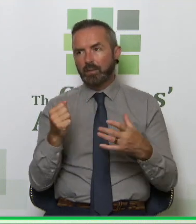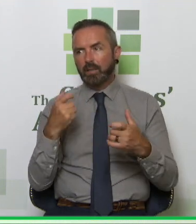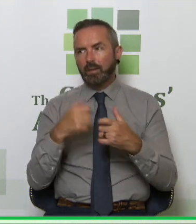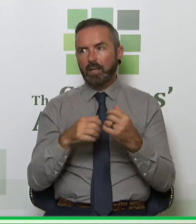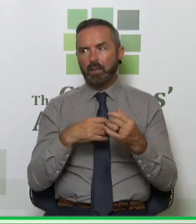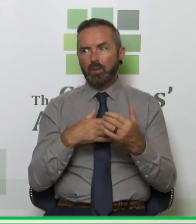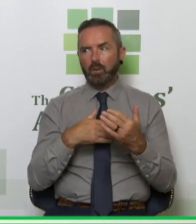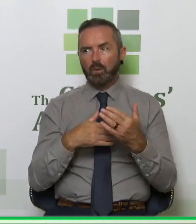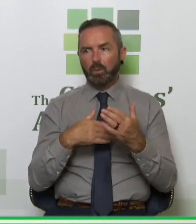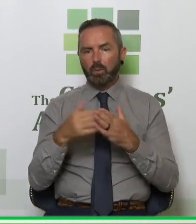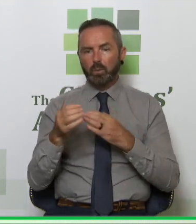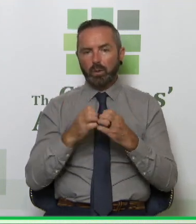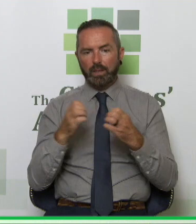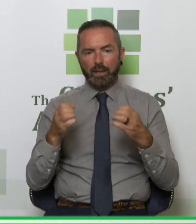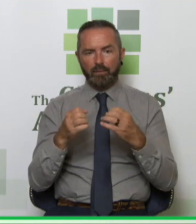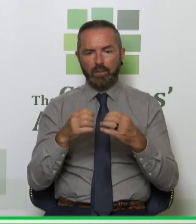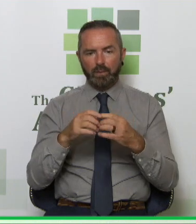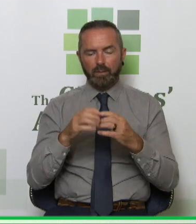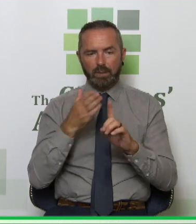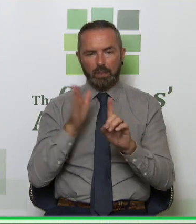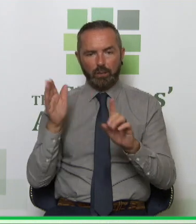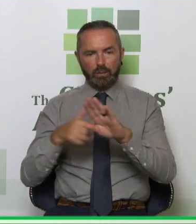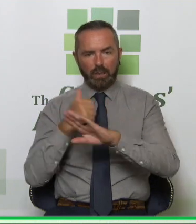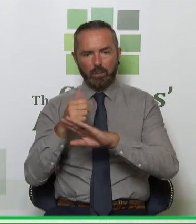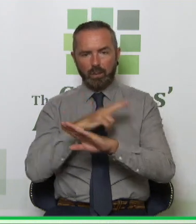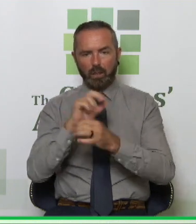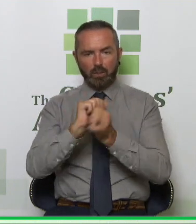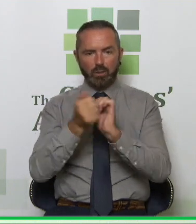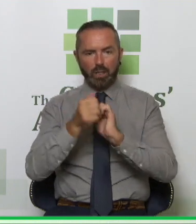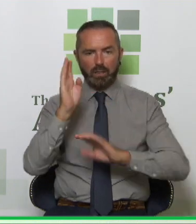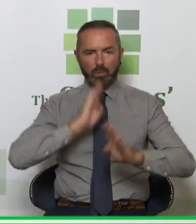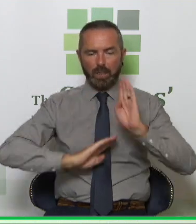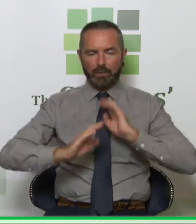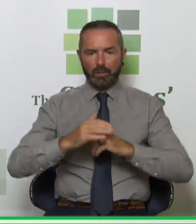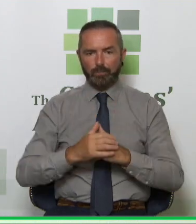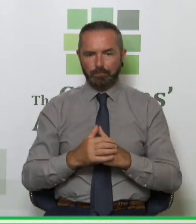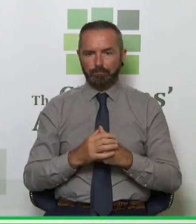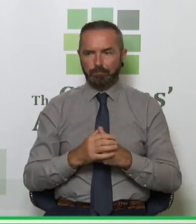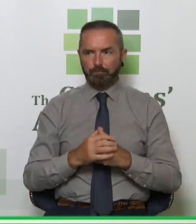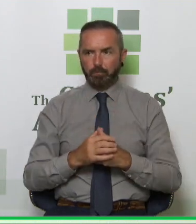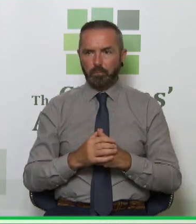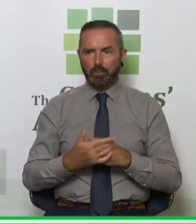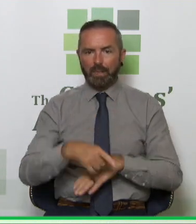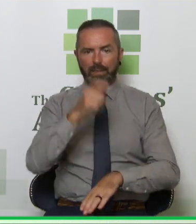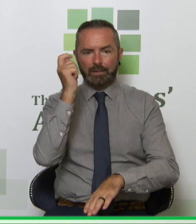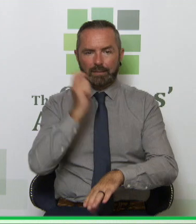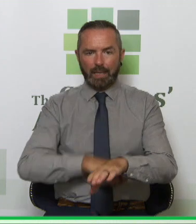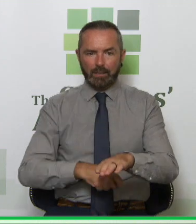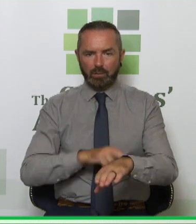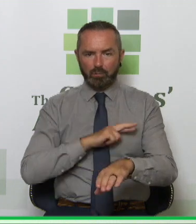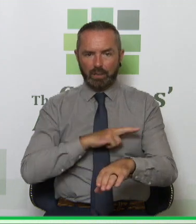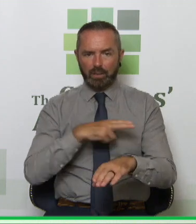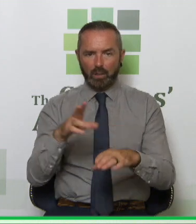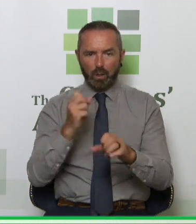whatever the deterrence that's in place, it's not going to change your behavior. So the sanctions really is not